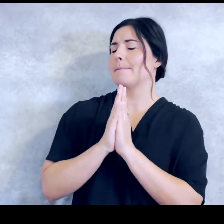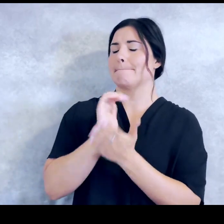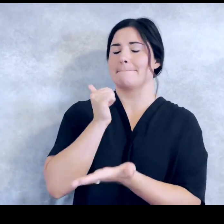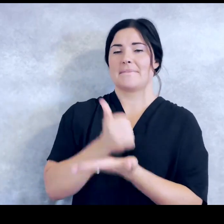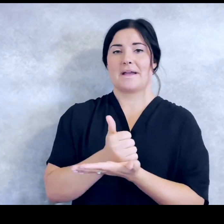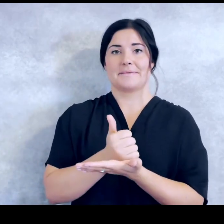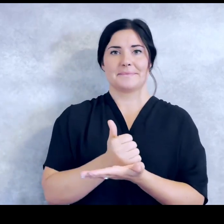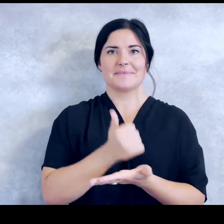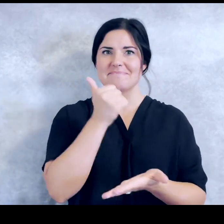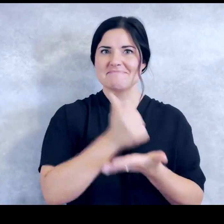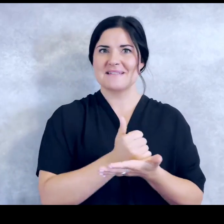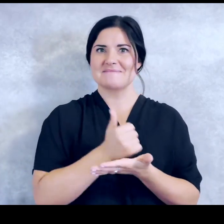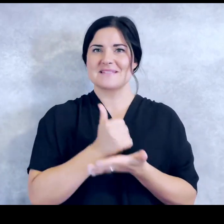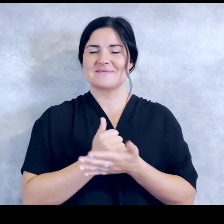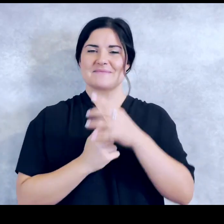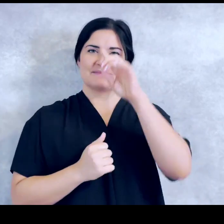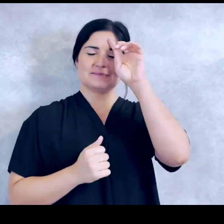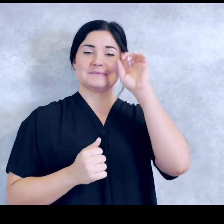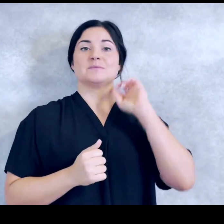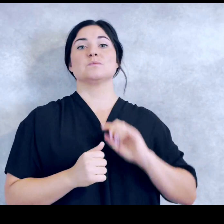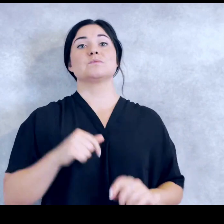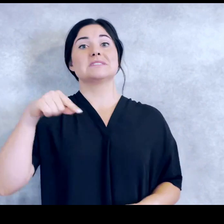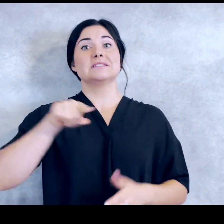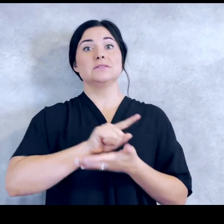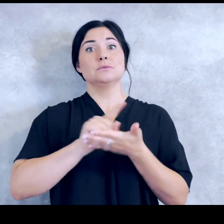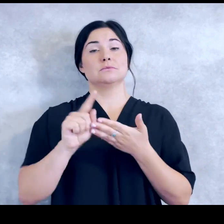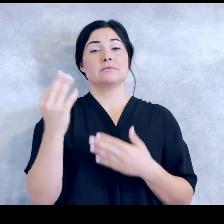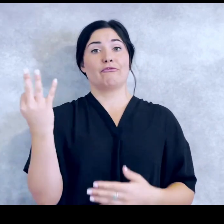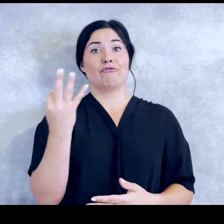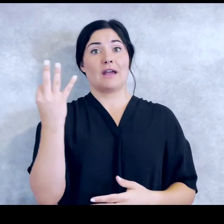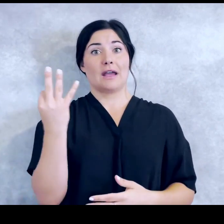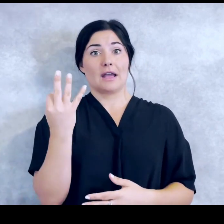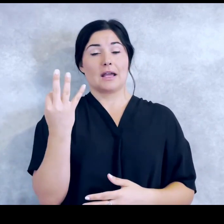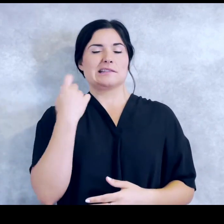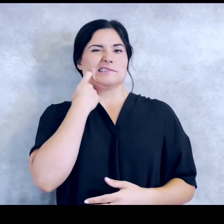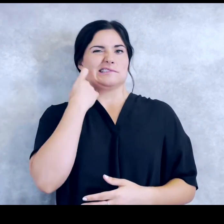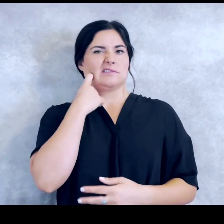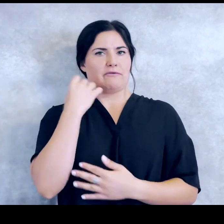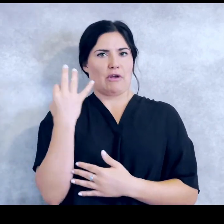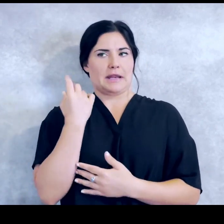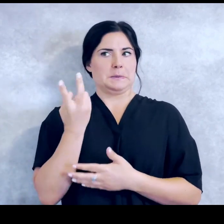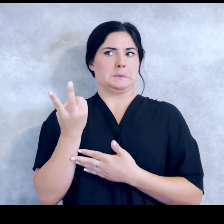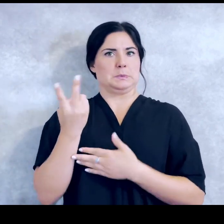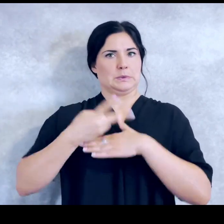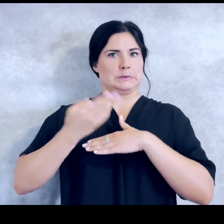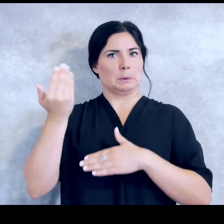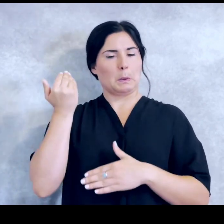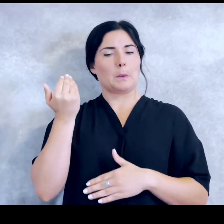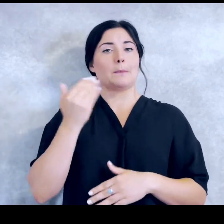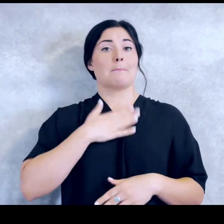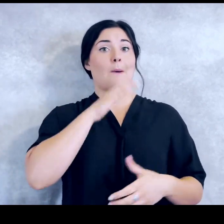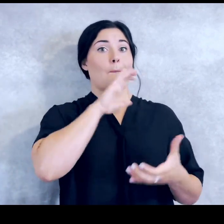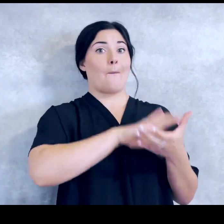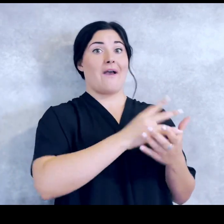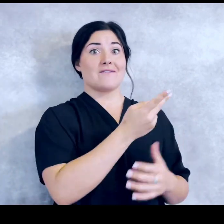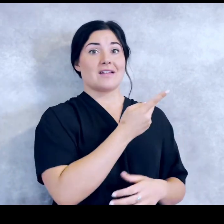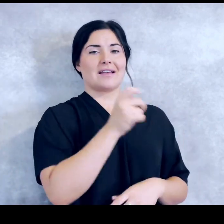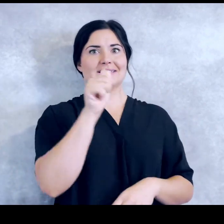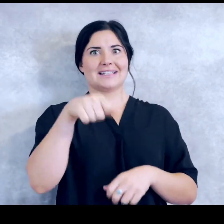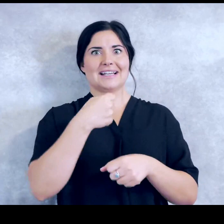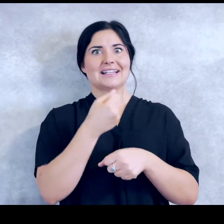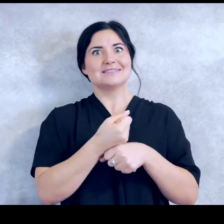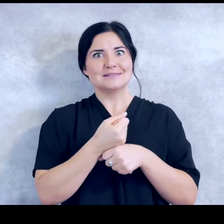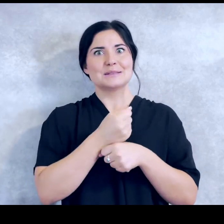pray. Someone shout amen. Amen. Amen. Amen. This Friday, 2 days ago, my wife and I, Vanessa, we celebrated